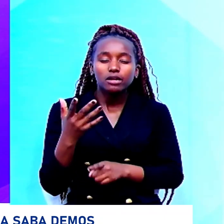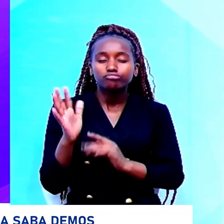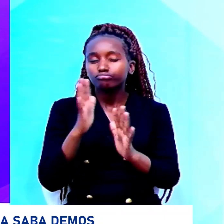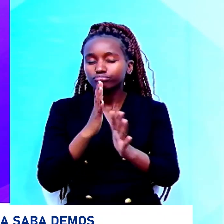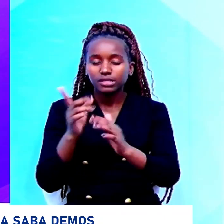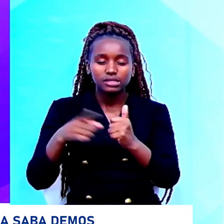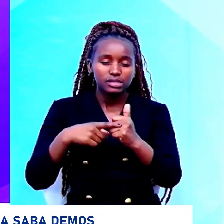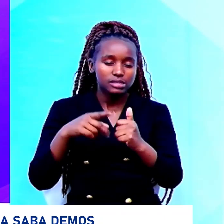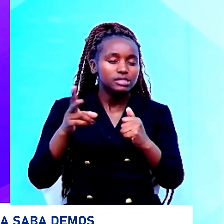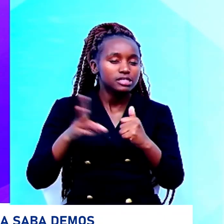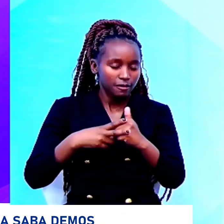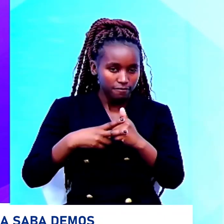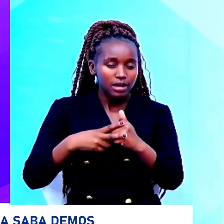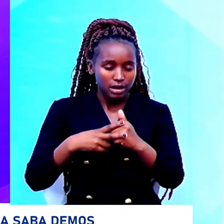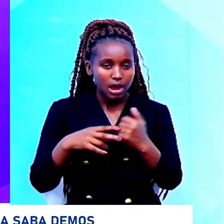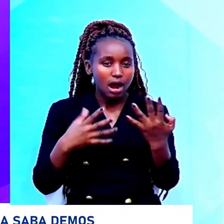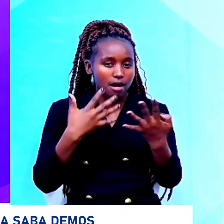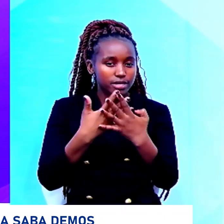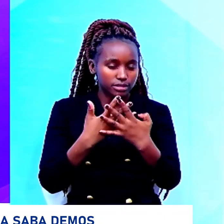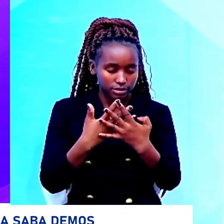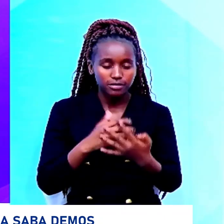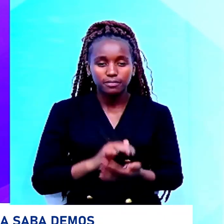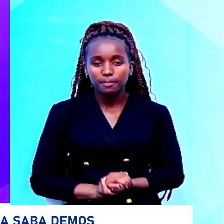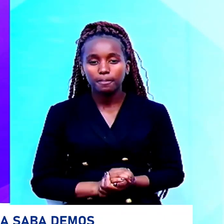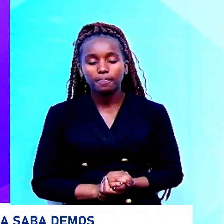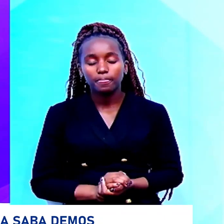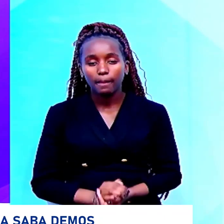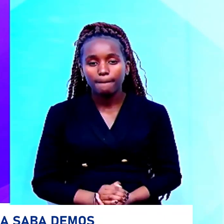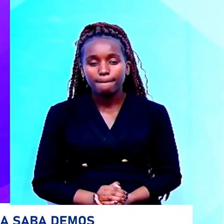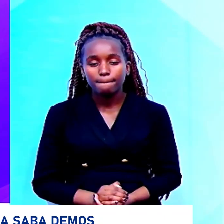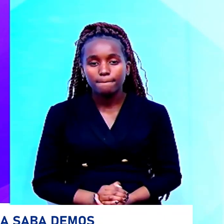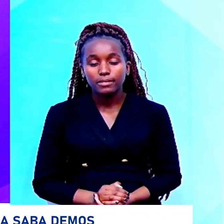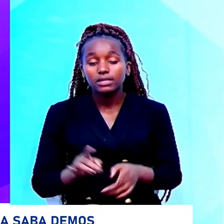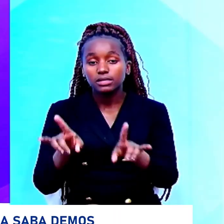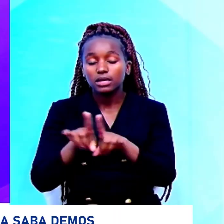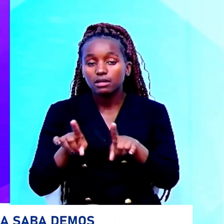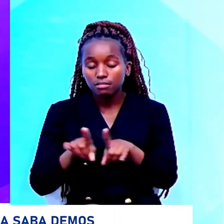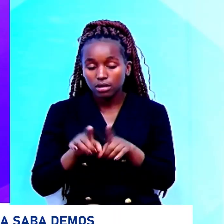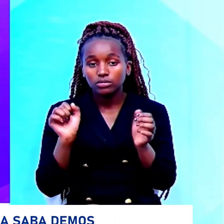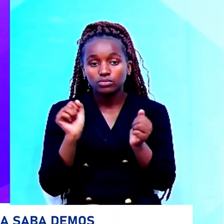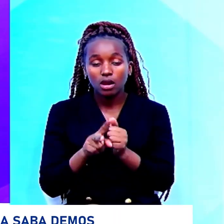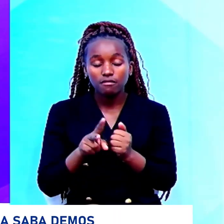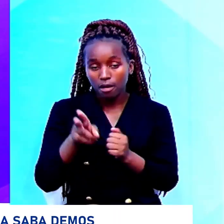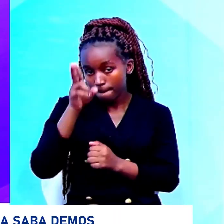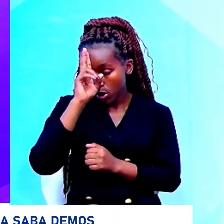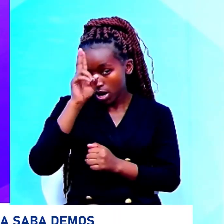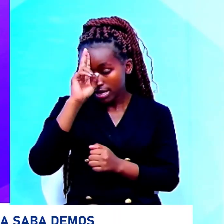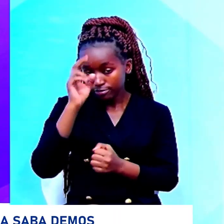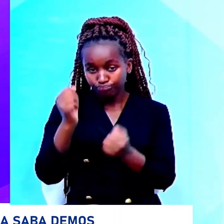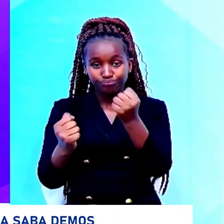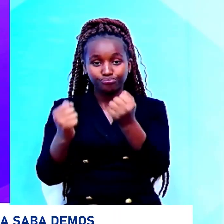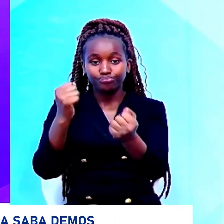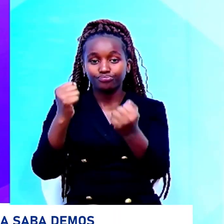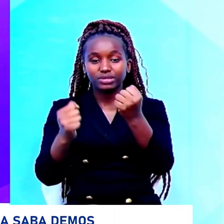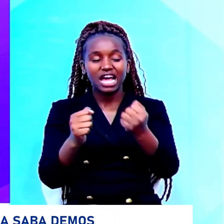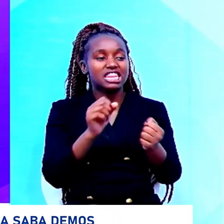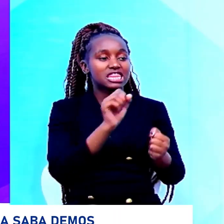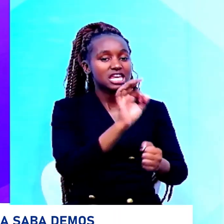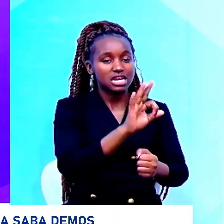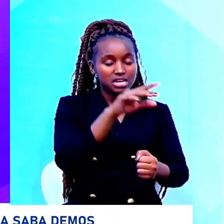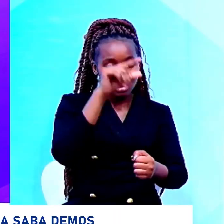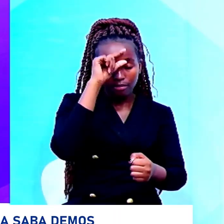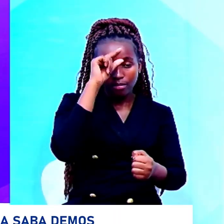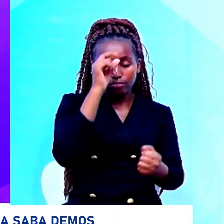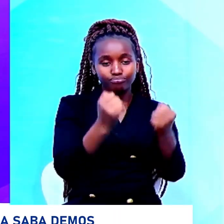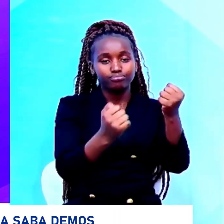567 arrests were made across the country. Likewise, 12 police vehicles, 3 government vehicles